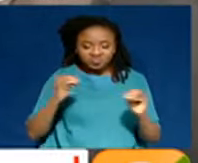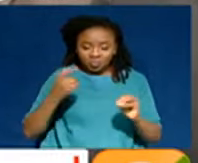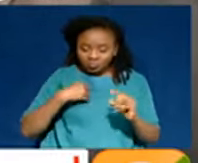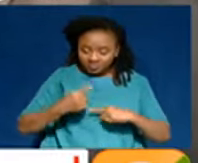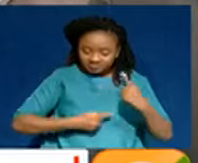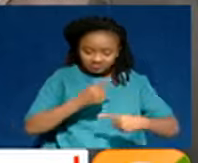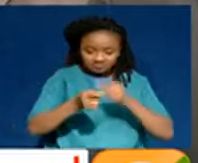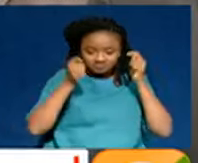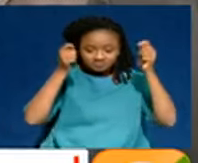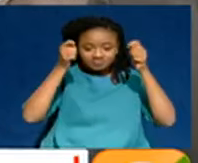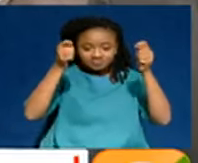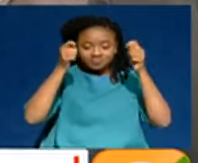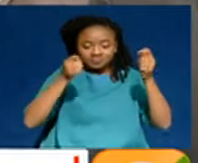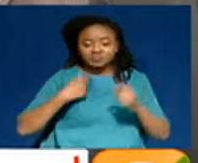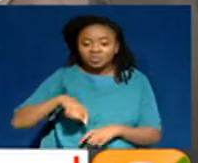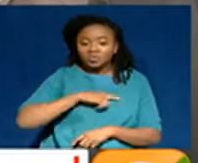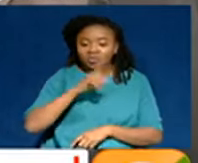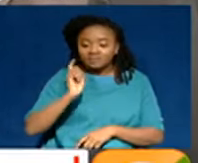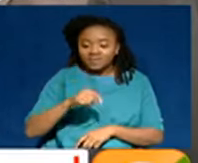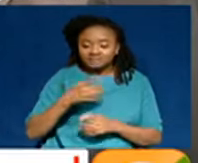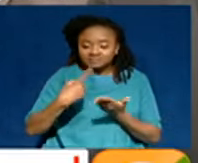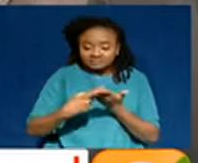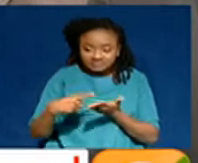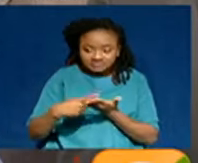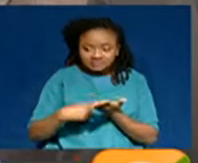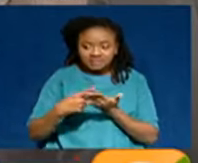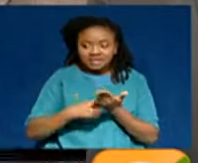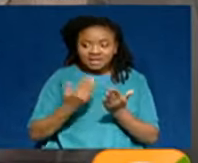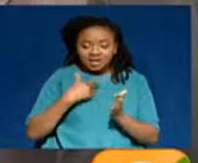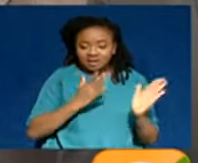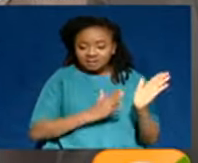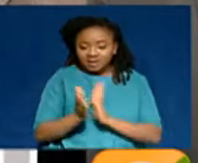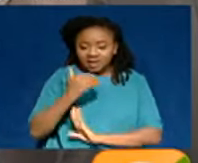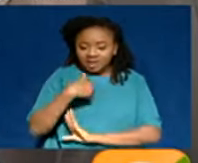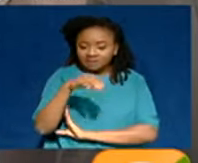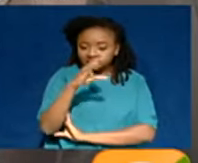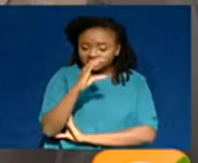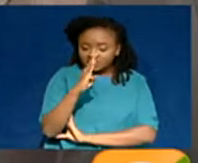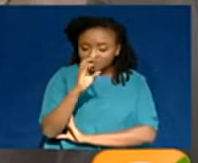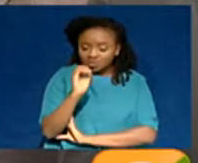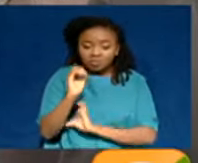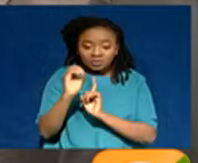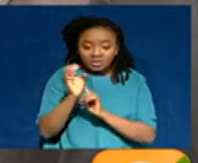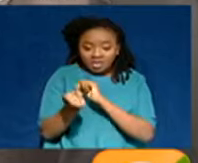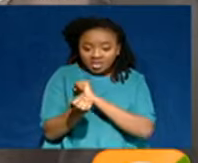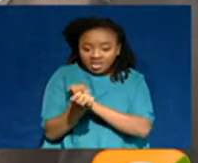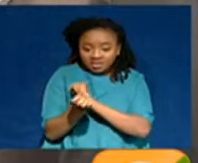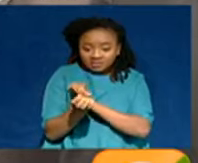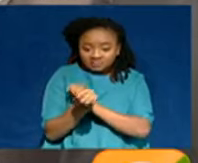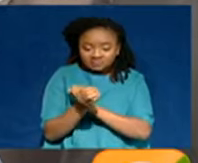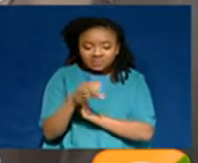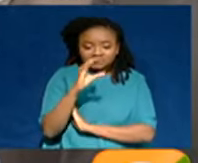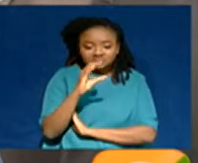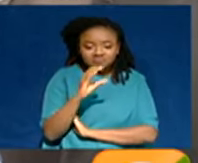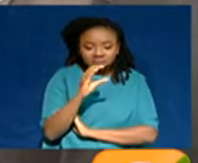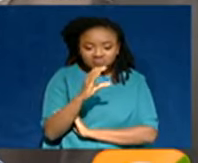particular strike. We will have to sit and have a return to work agreement that actually spells out protections of the collective bargaining agreement that